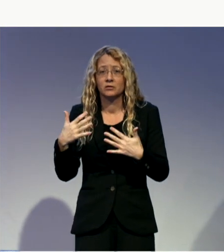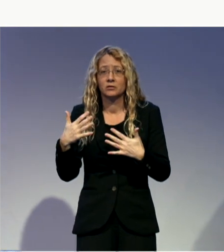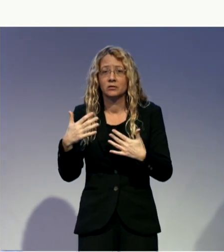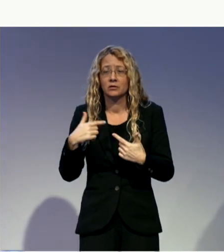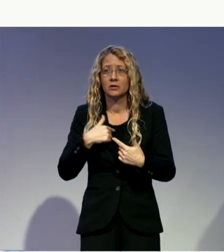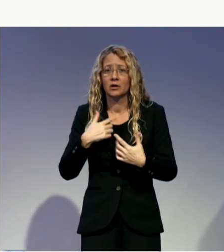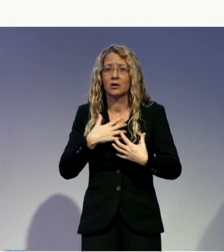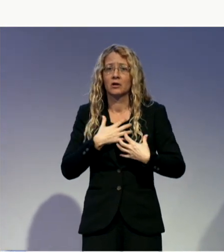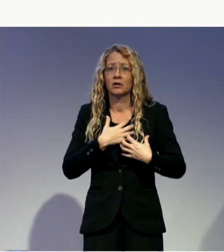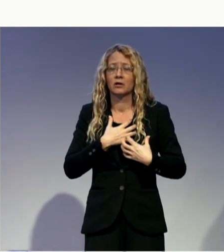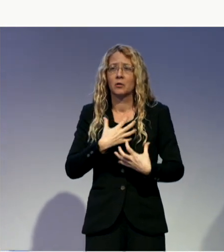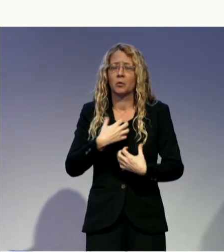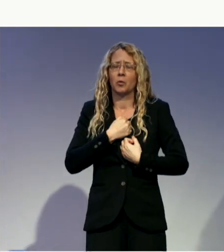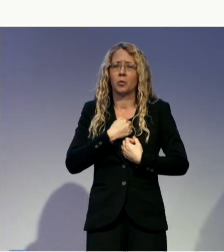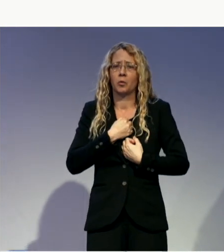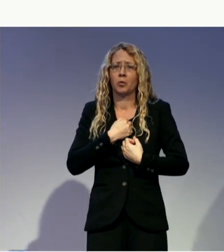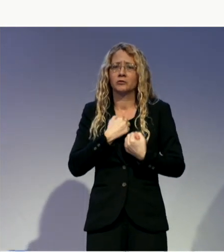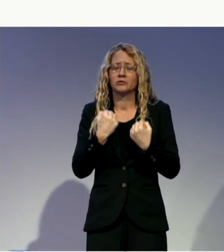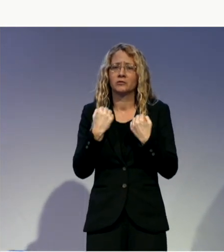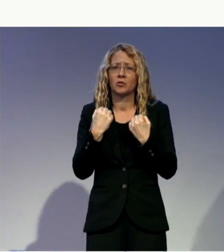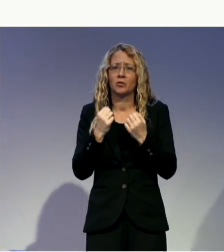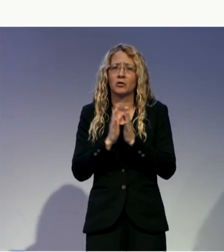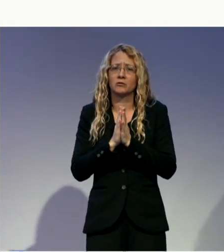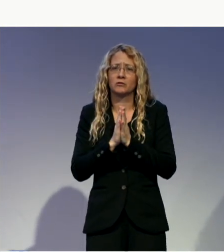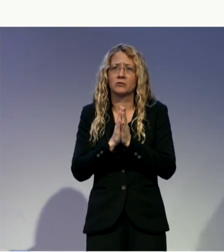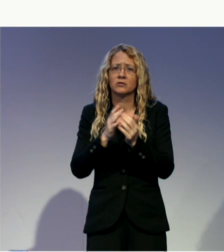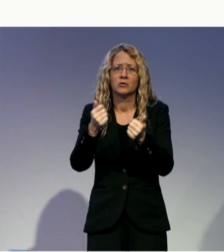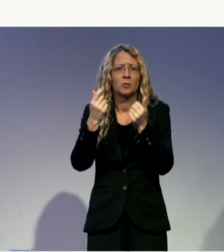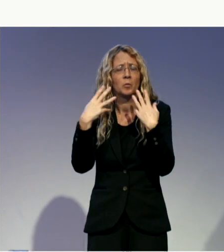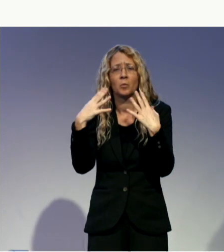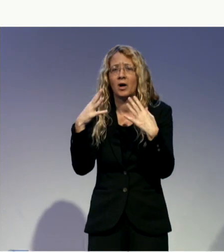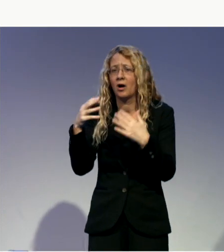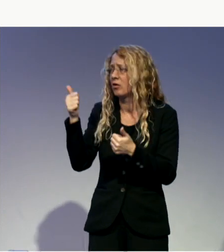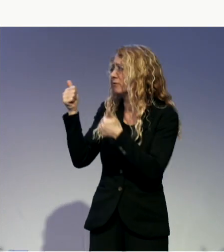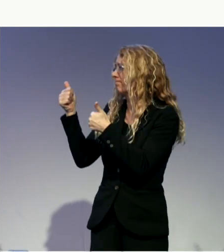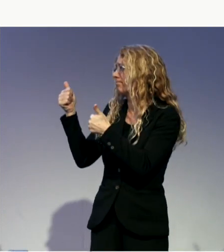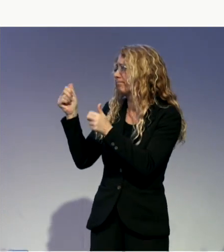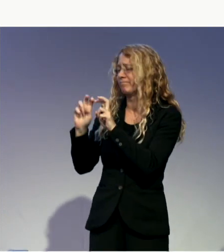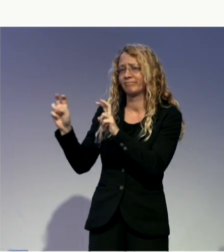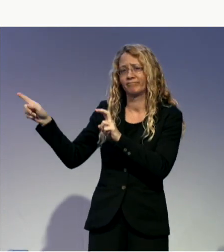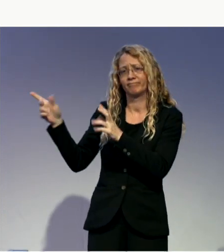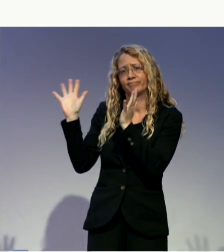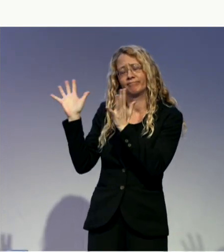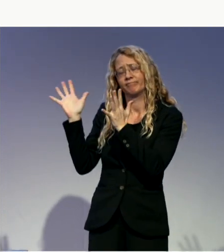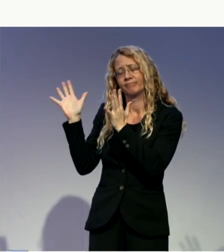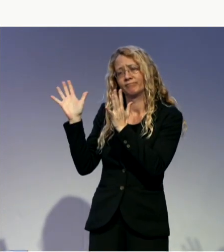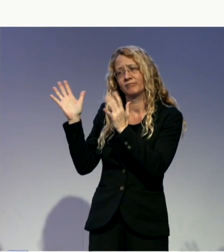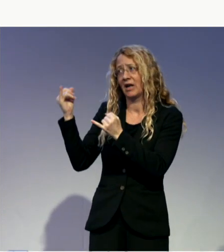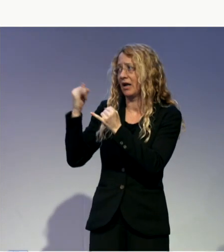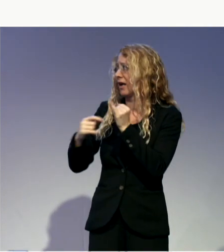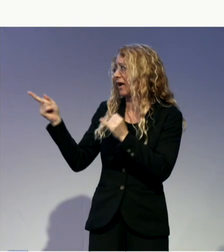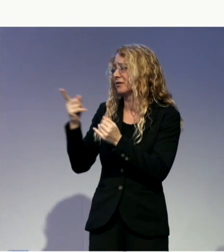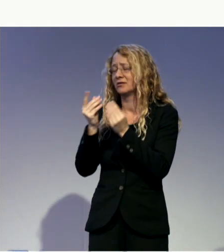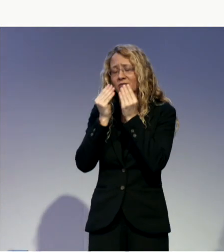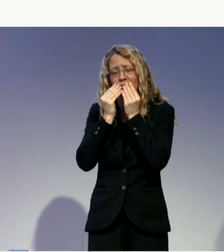Please, what a phenomenal panel to end today. Thank you very much. Now